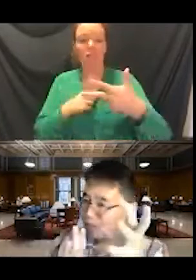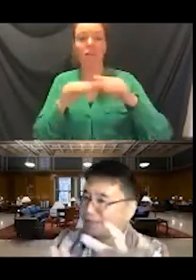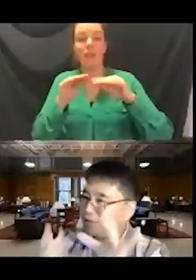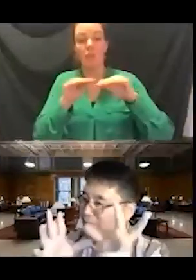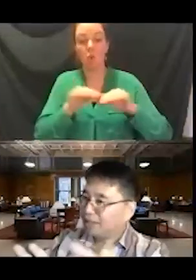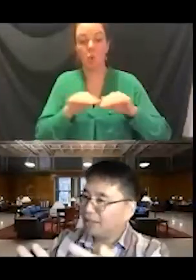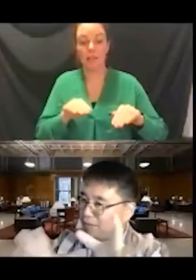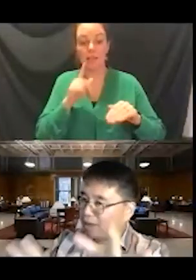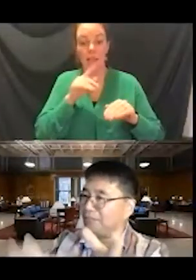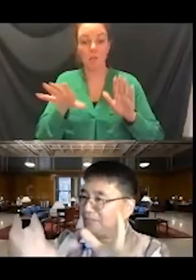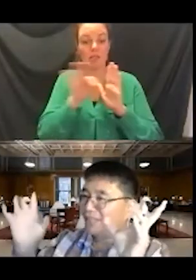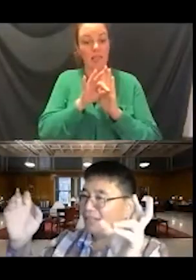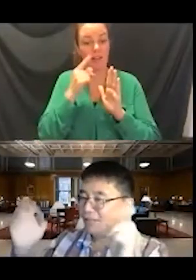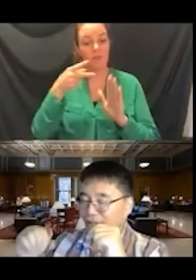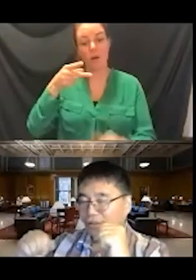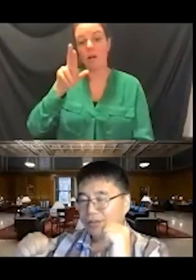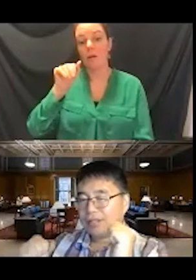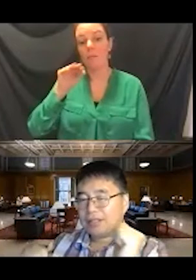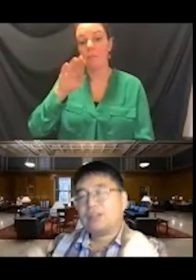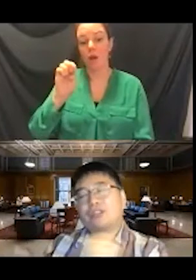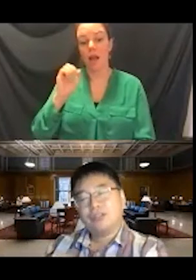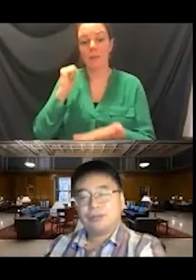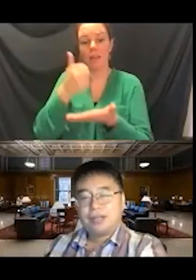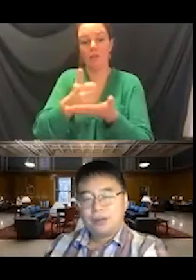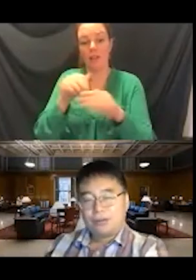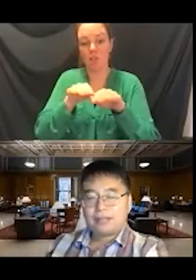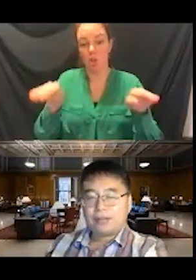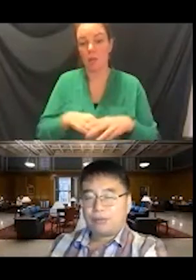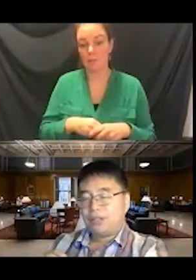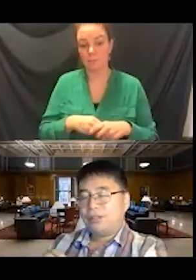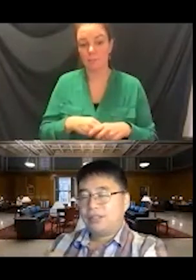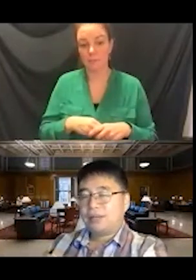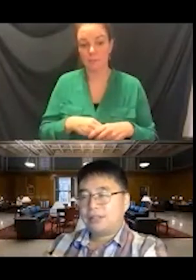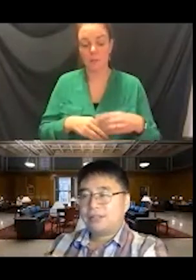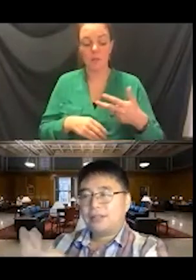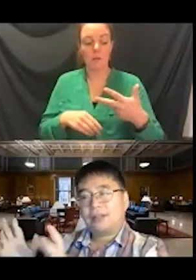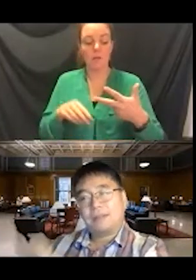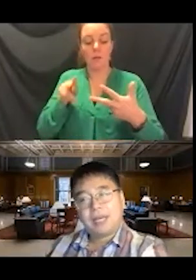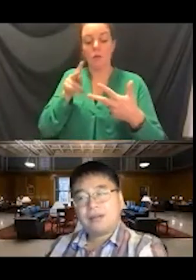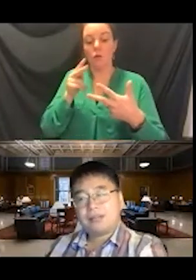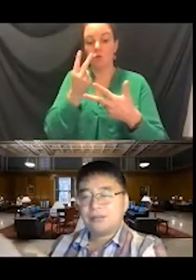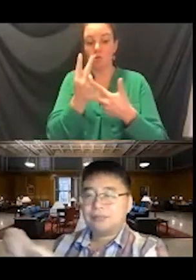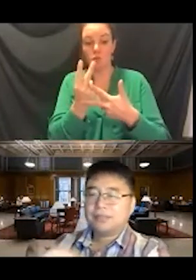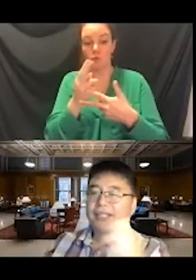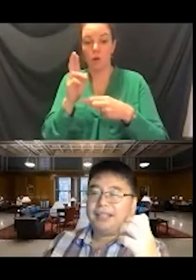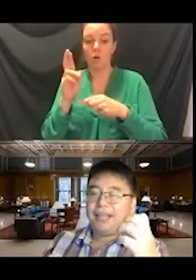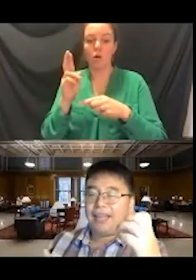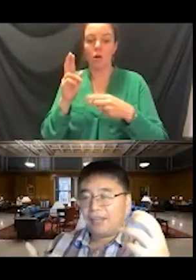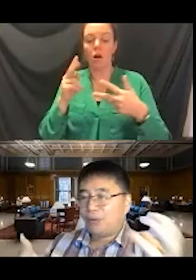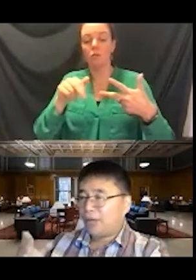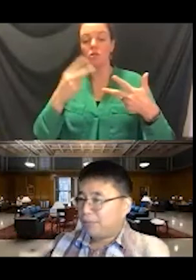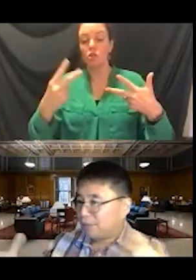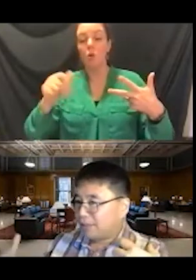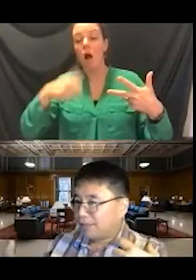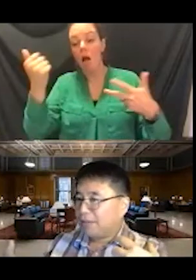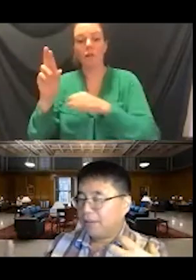were selected to be the Prime intervention units. And there are two resident-run units that were considered the comparison group. And then